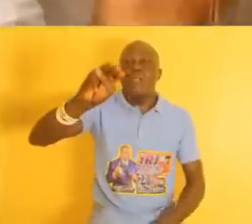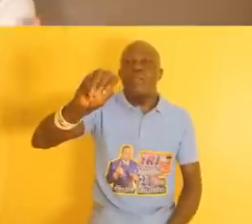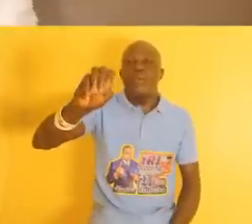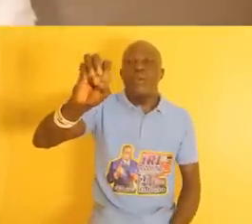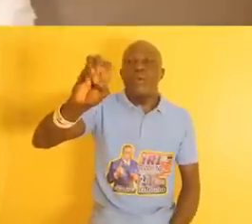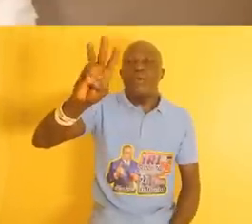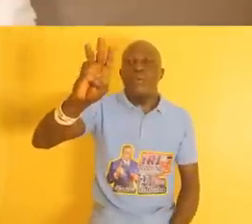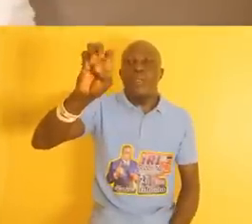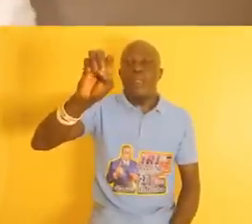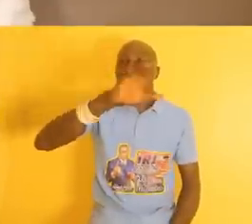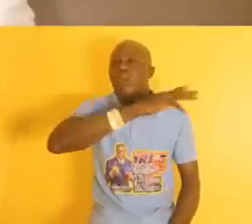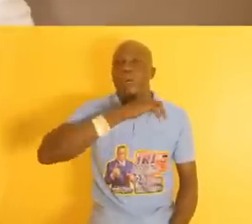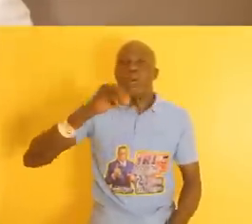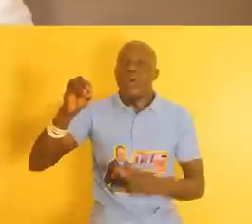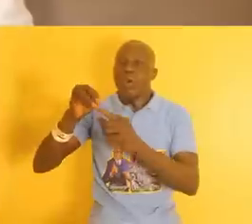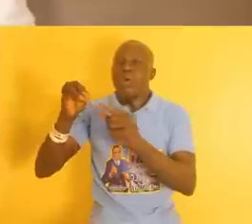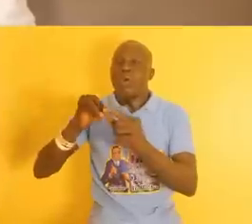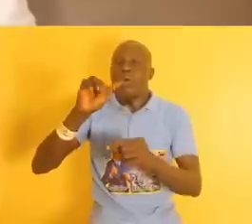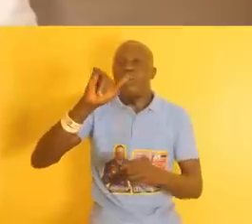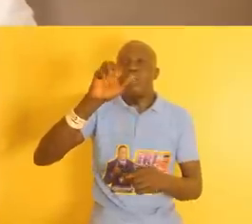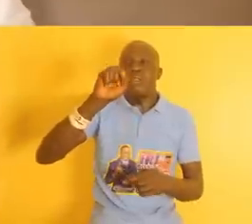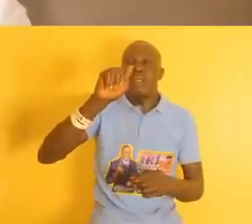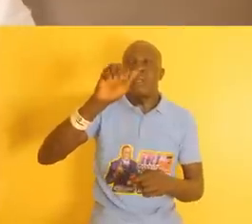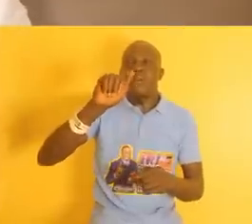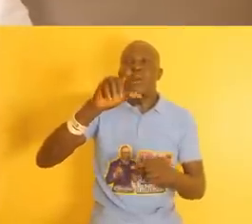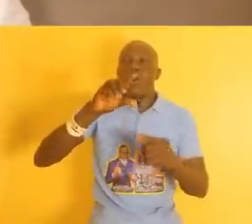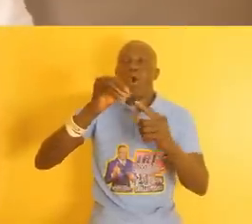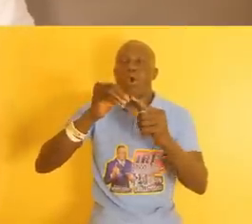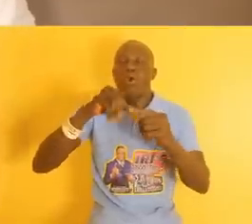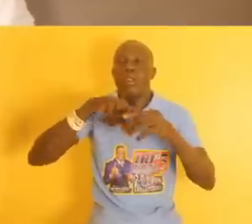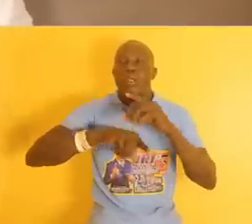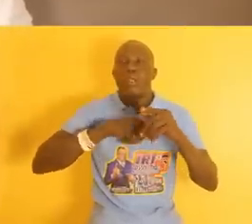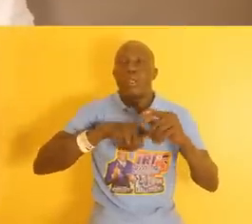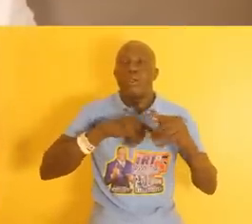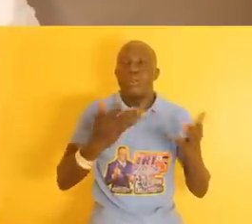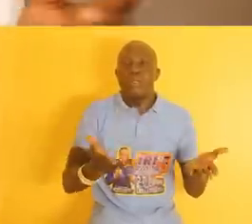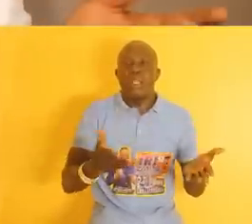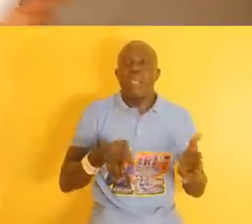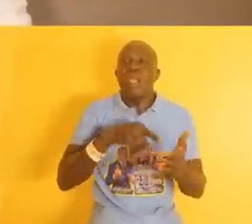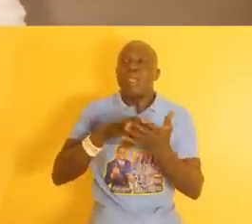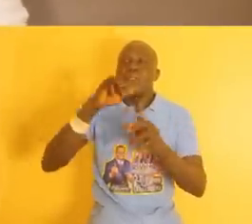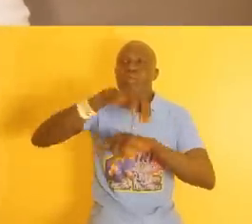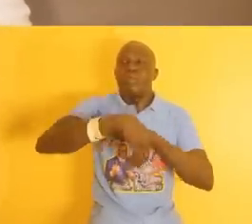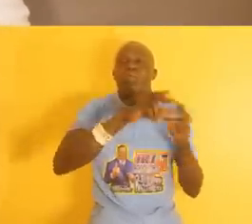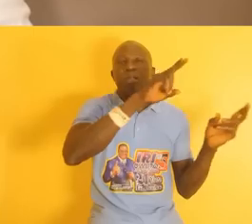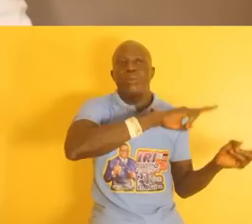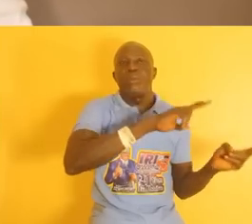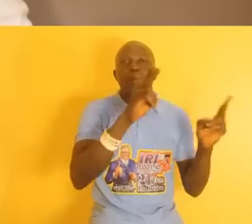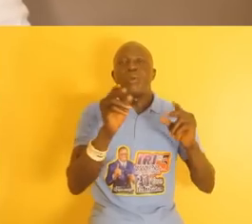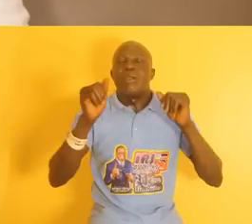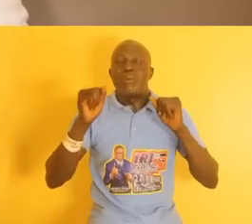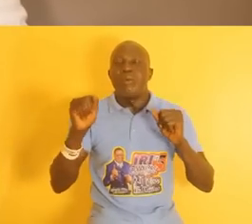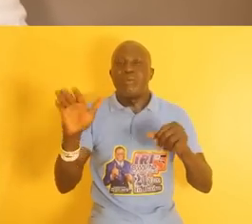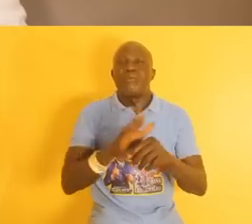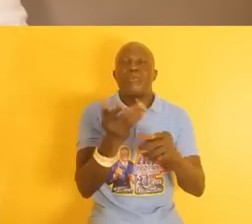I don't know what delay you. You are in Lagos, eh? Padewo. Tonight program will be